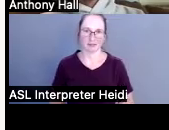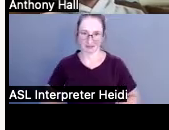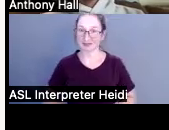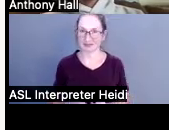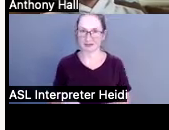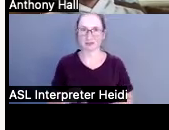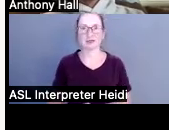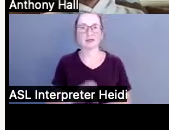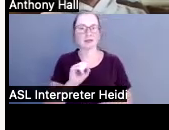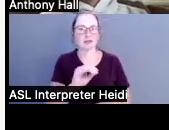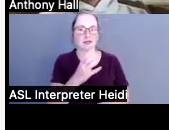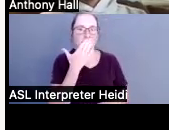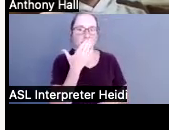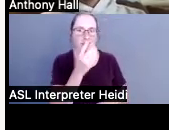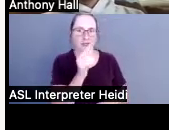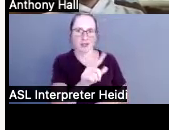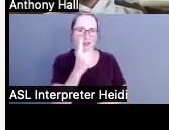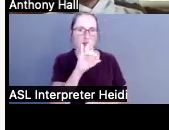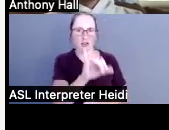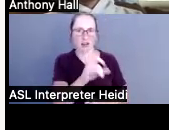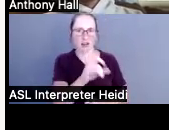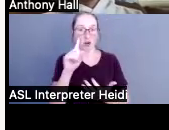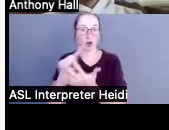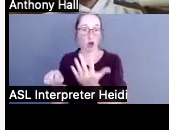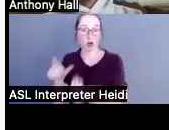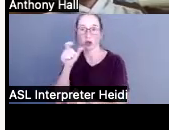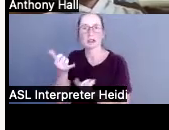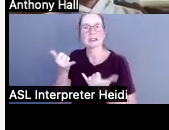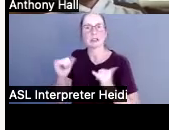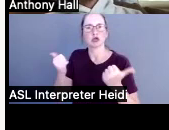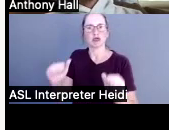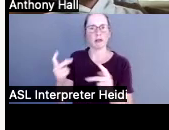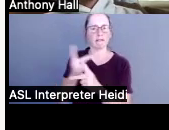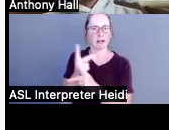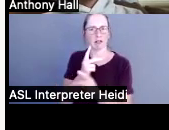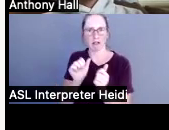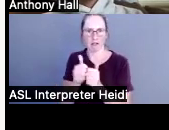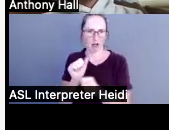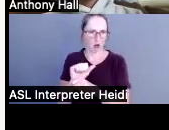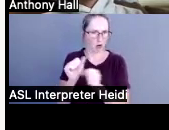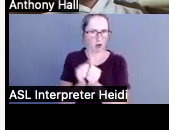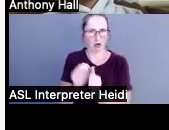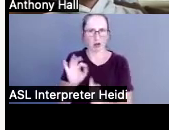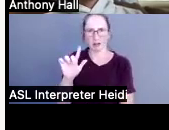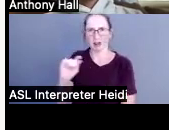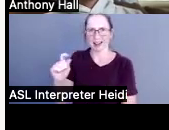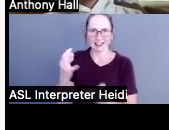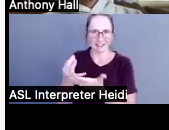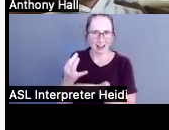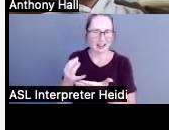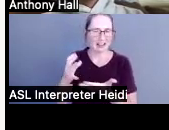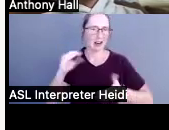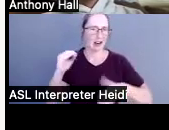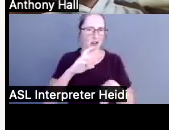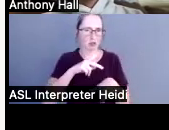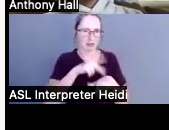So TL, thank you for that. Just for those who are still trying to figure out how to work with flex funding and the